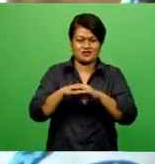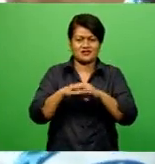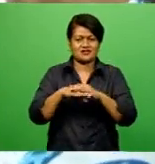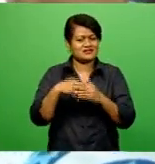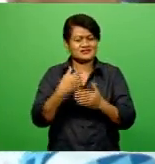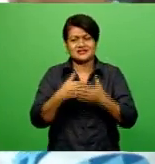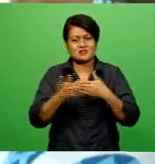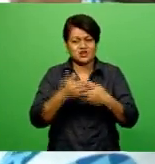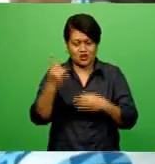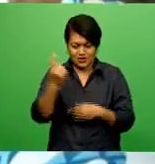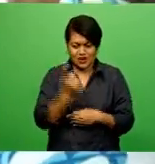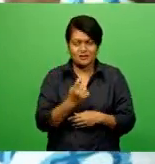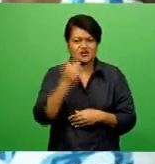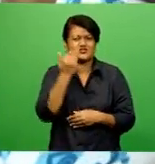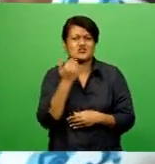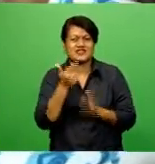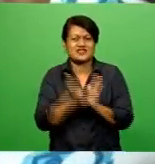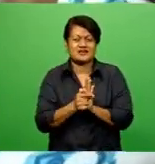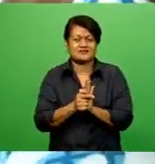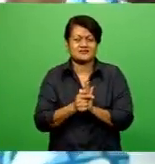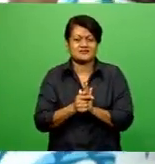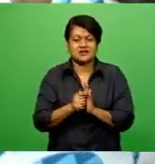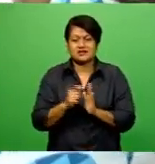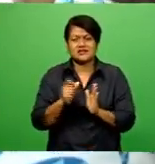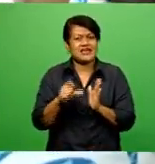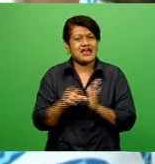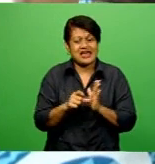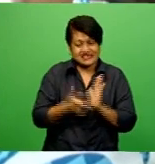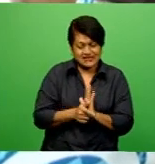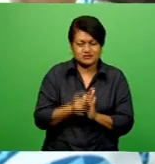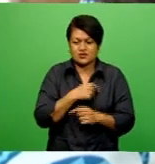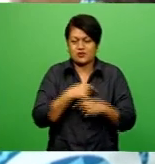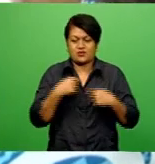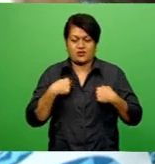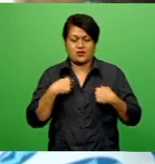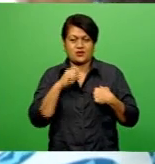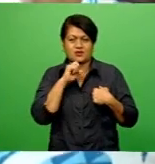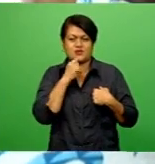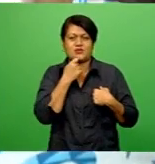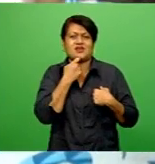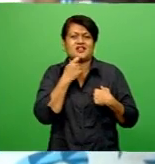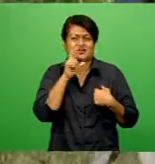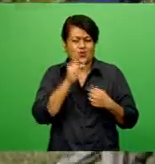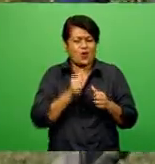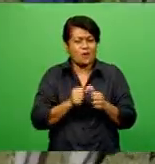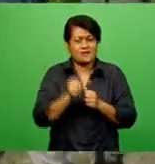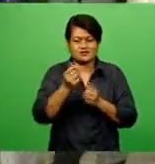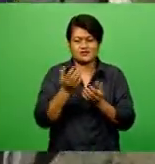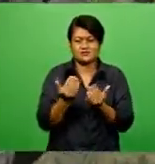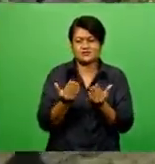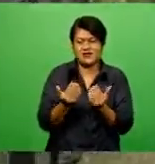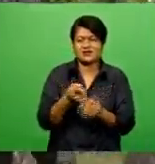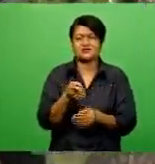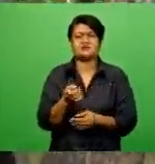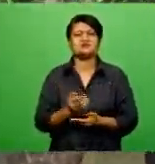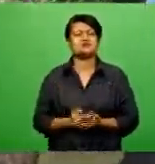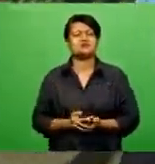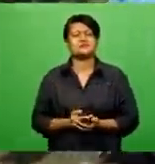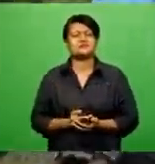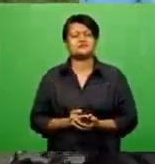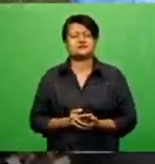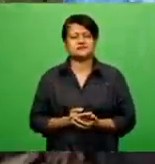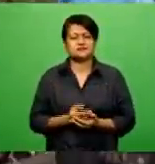time. For us, despite the situation we are in, we will do our best to warmly welcome you. At Ngaloa